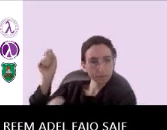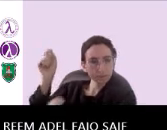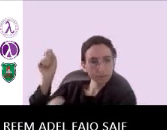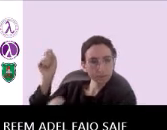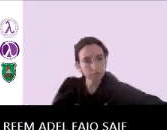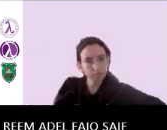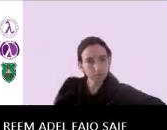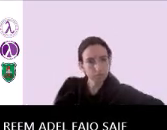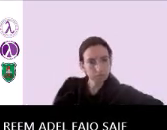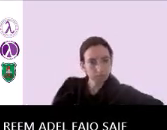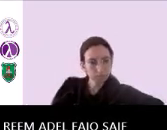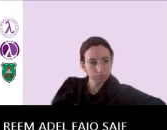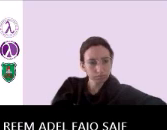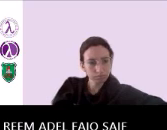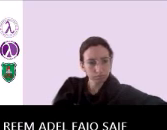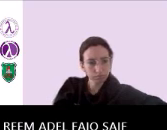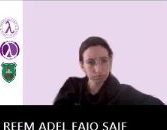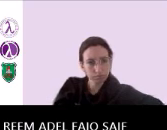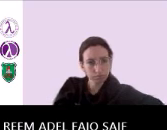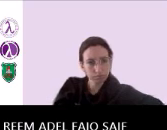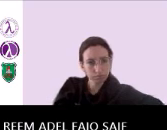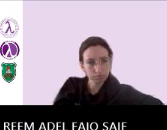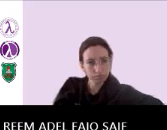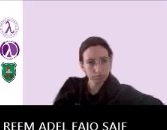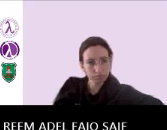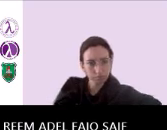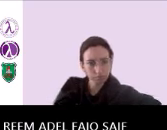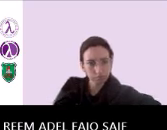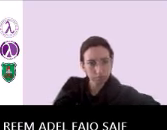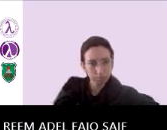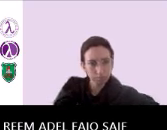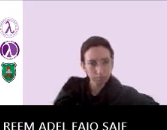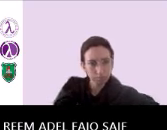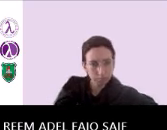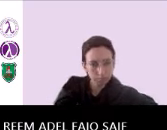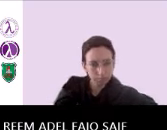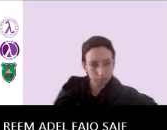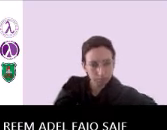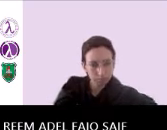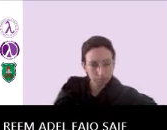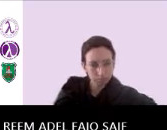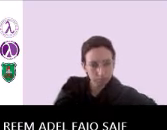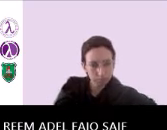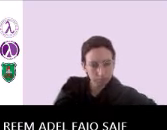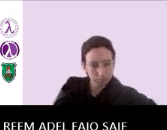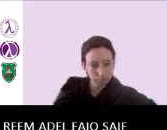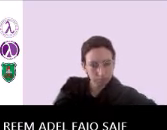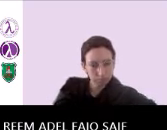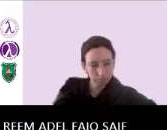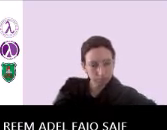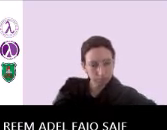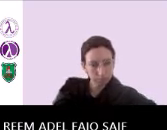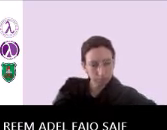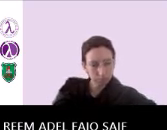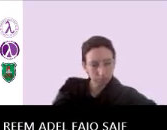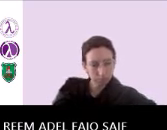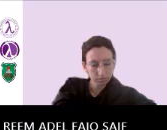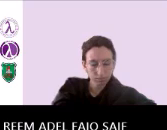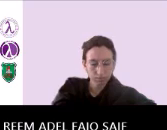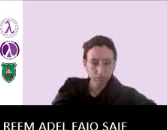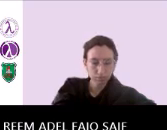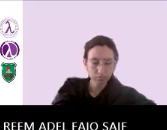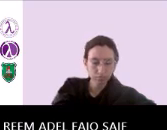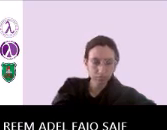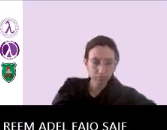detector, which was a photographic plate. And here you can see, of course, the laser, but also